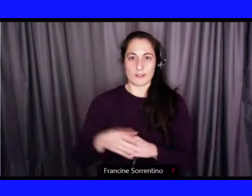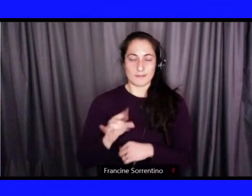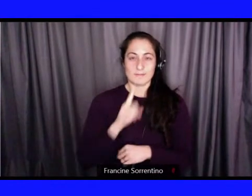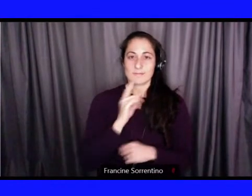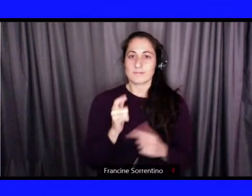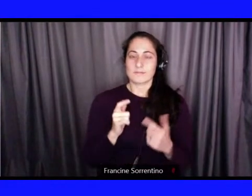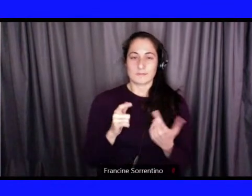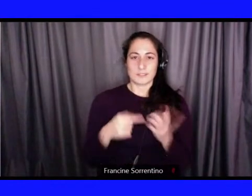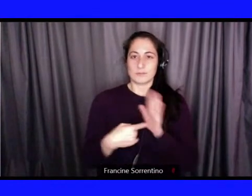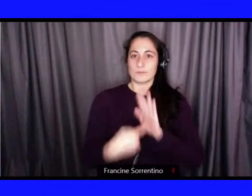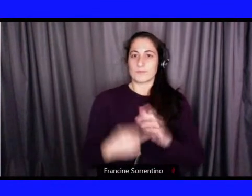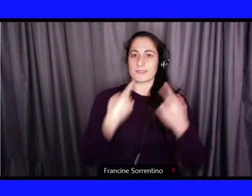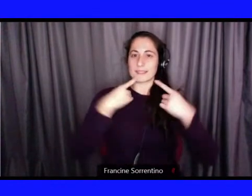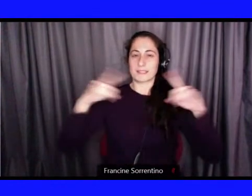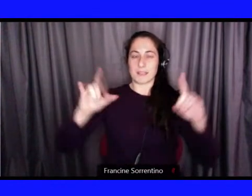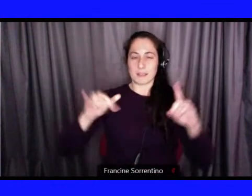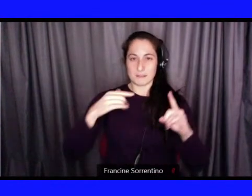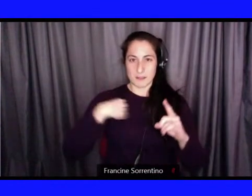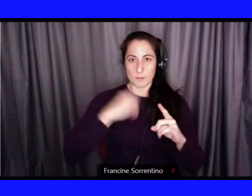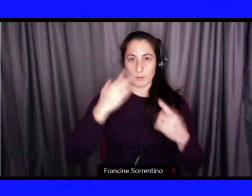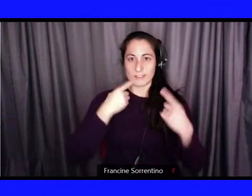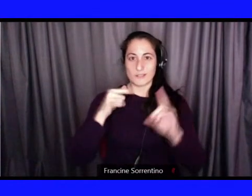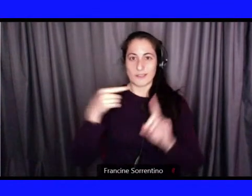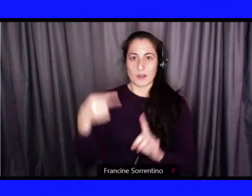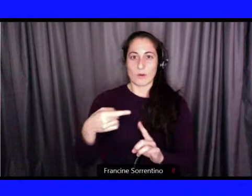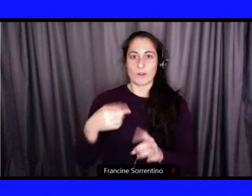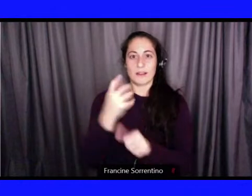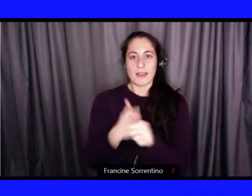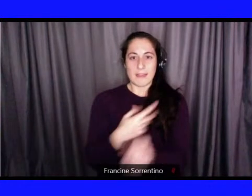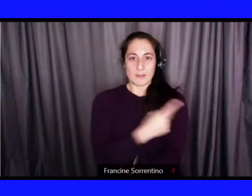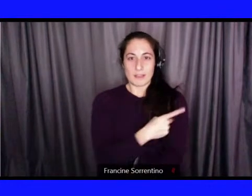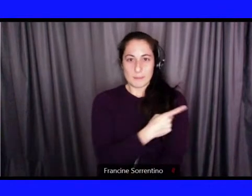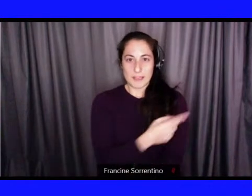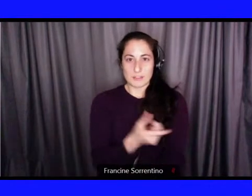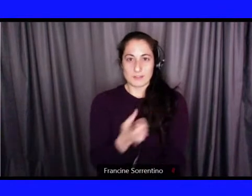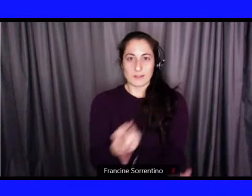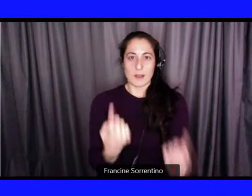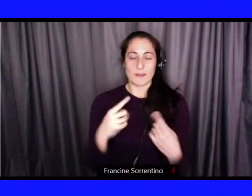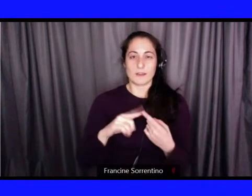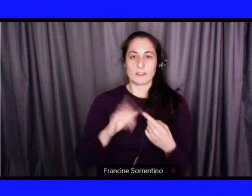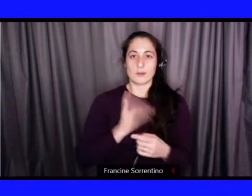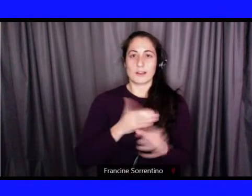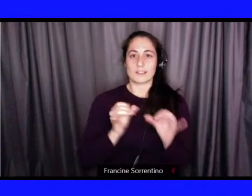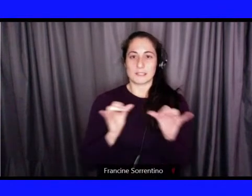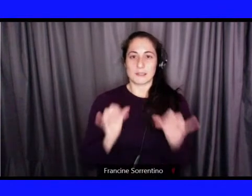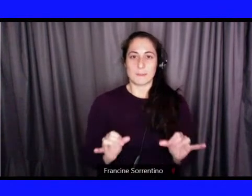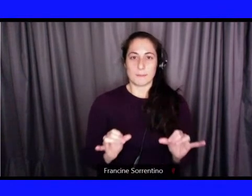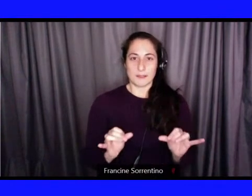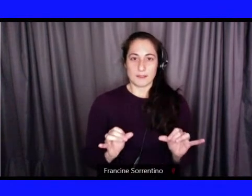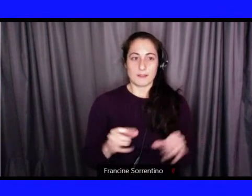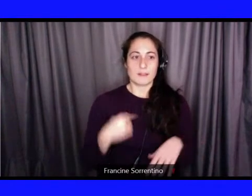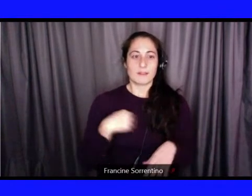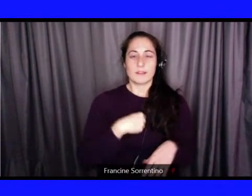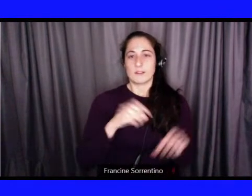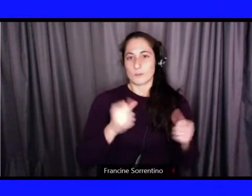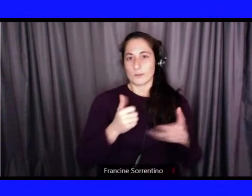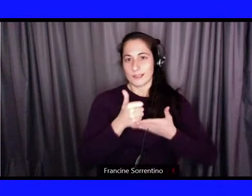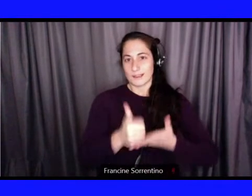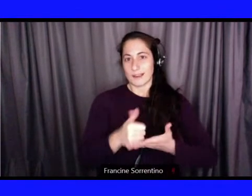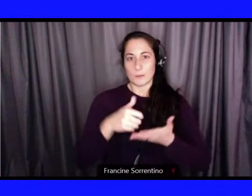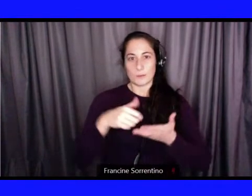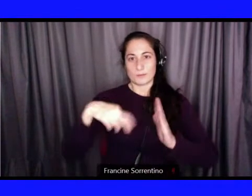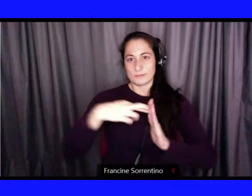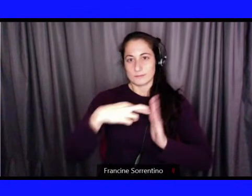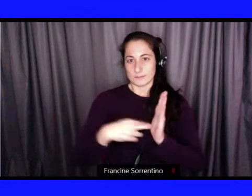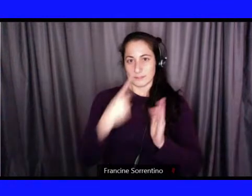rolling 12-month of unique primary care patients in the system jumped up from 370,000 to